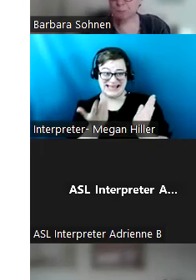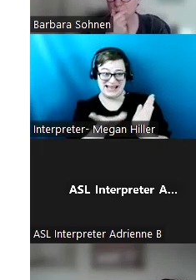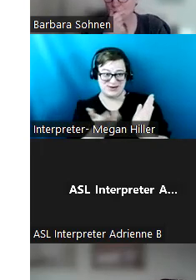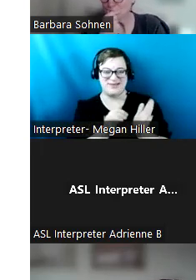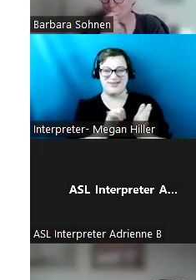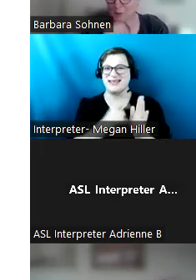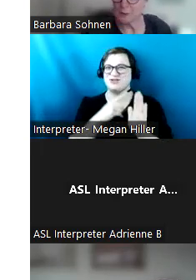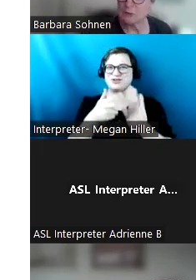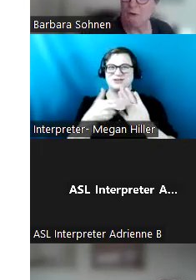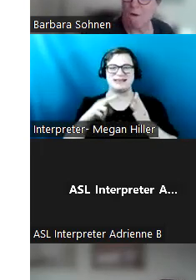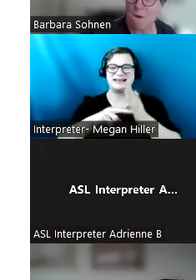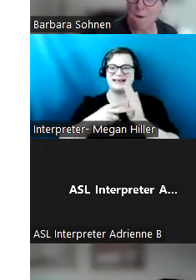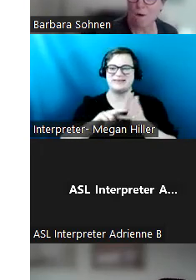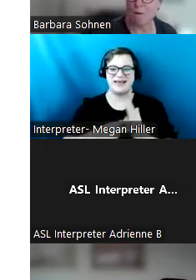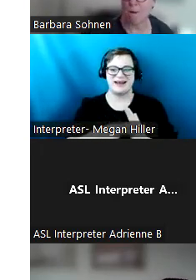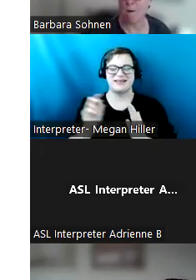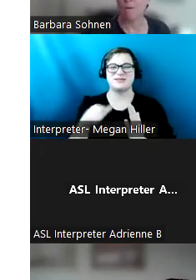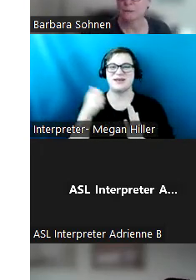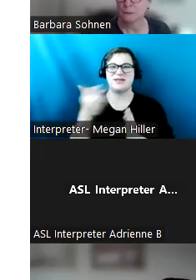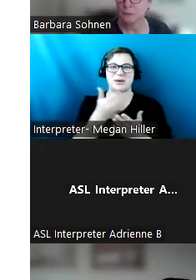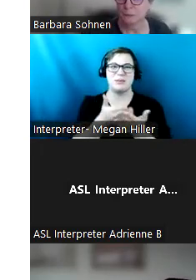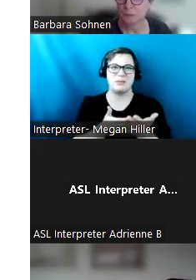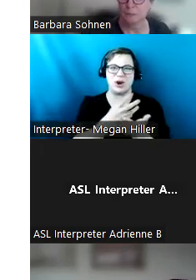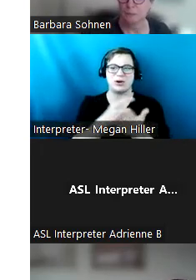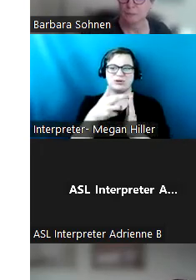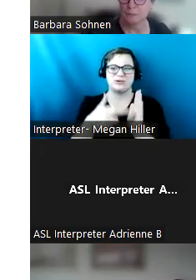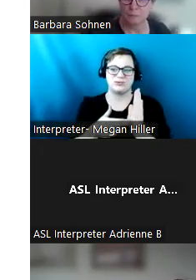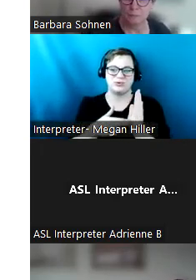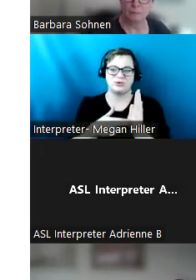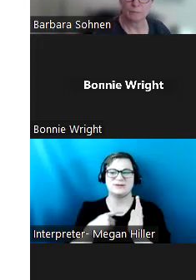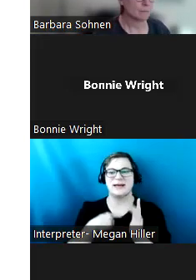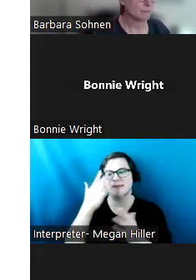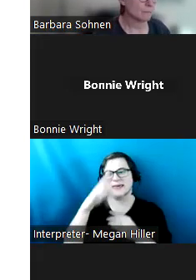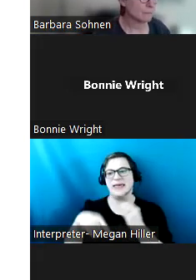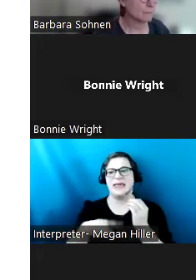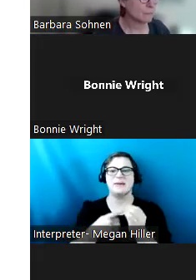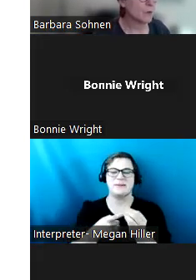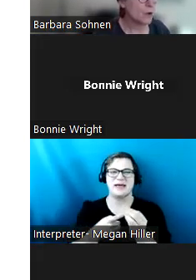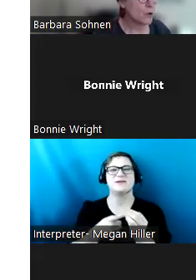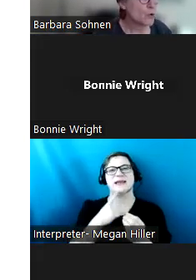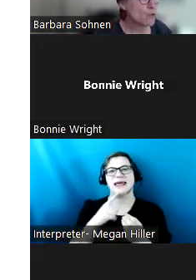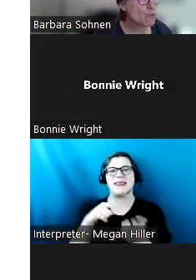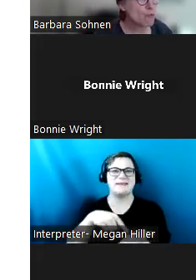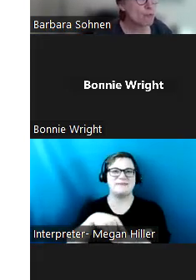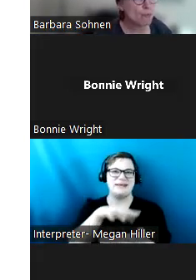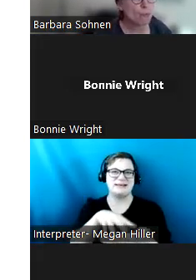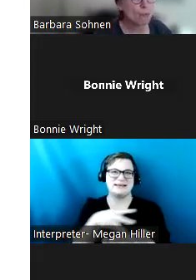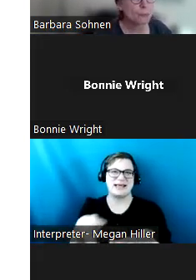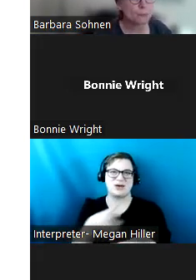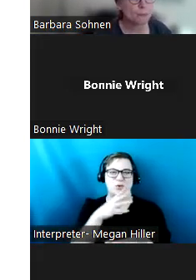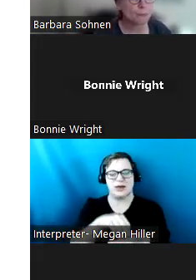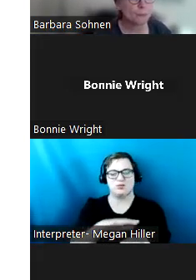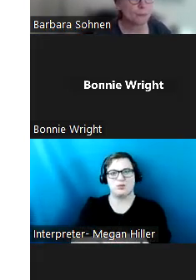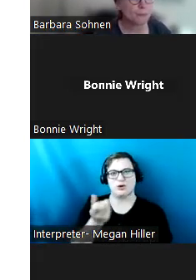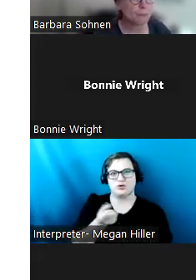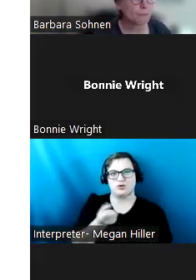defining, there are other parts and rules specifically I'm thinking of the fee schedule and records retention of